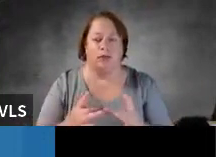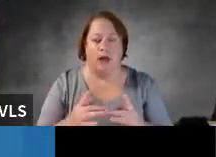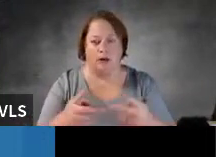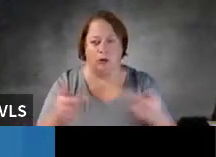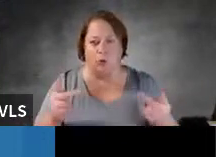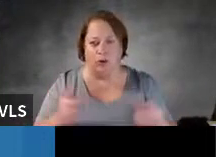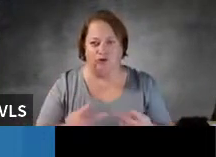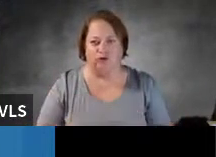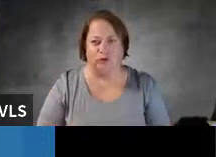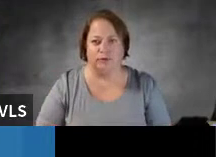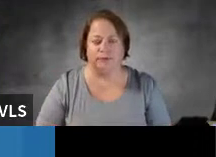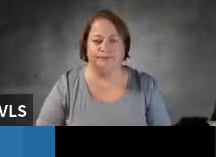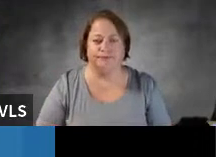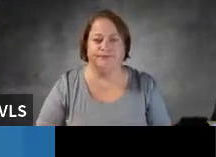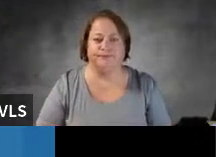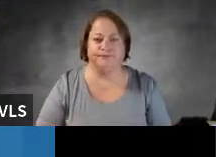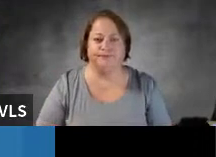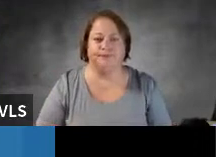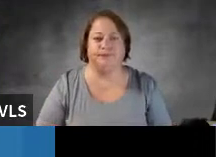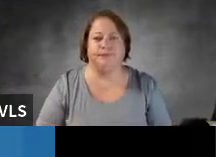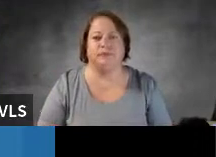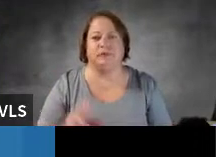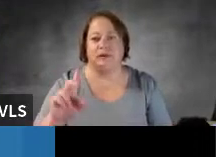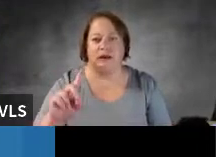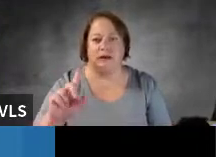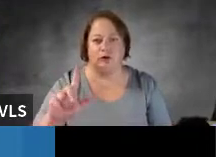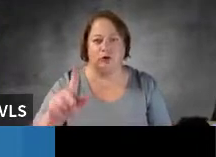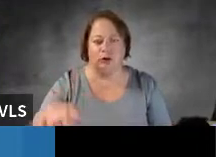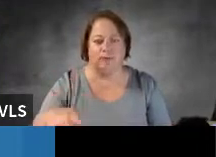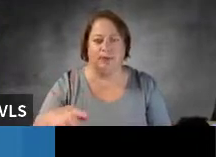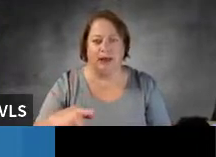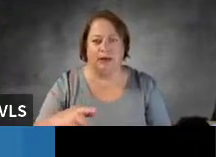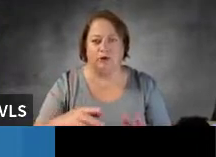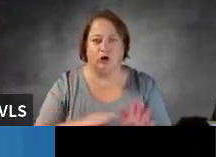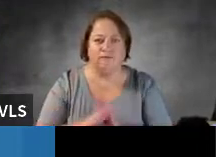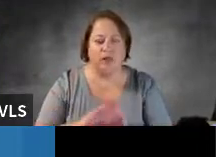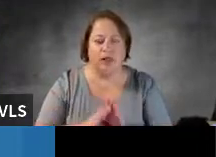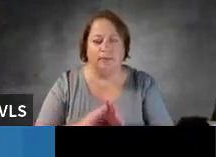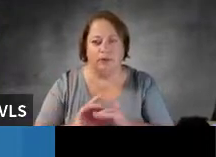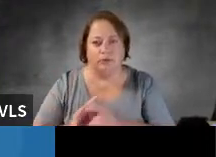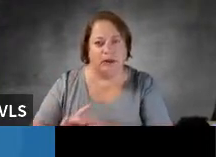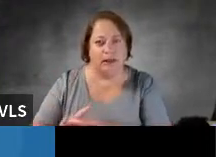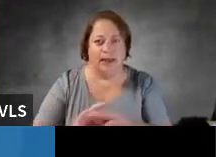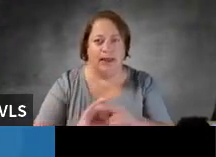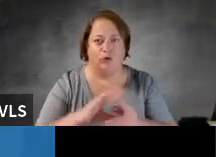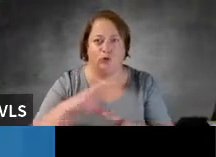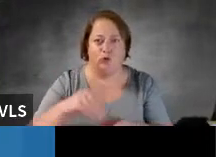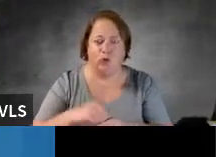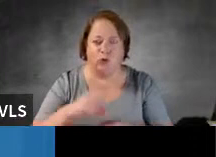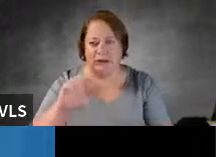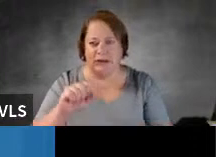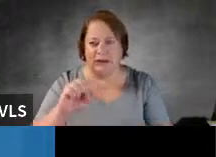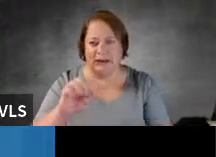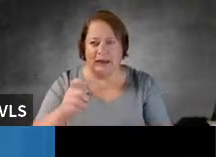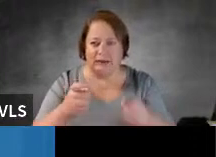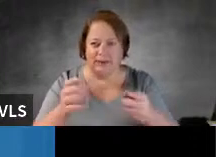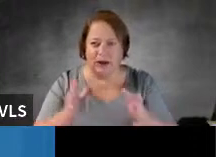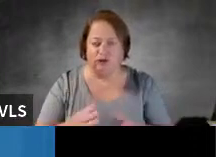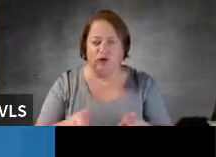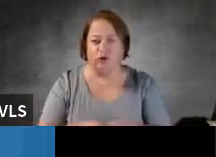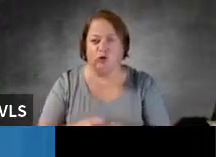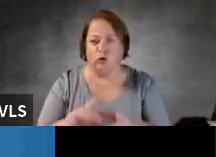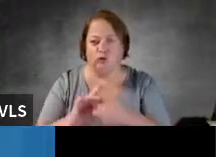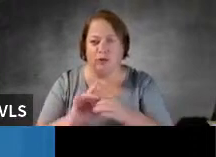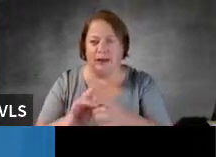from one online location. Distance learning plans are developed collaboratively, and it includes the case managers as well as related